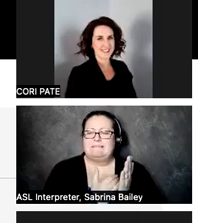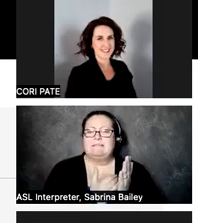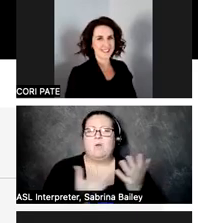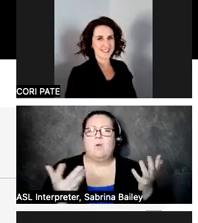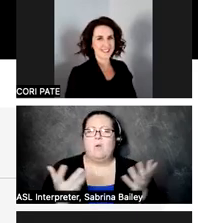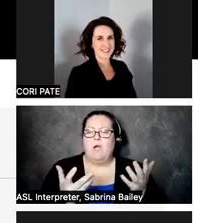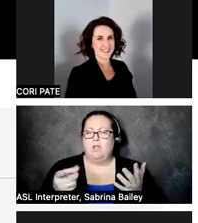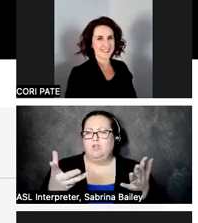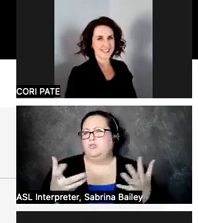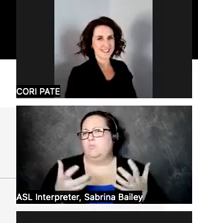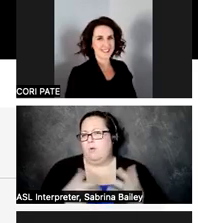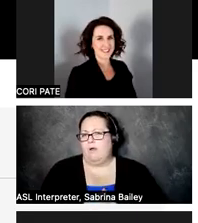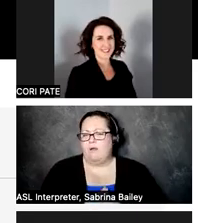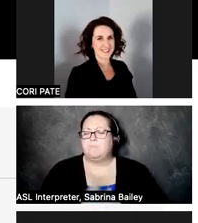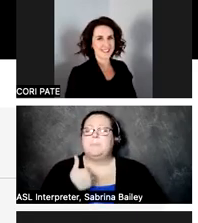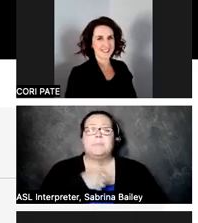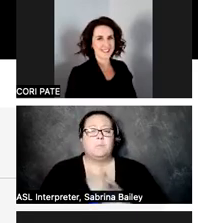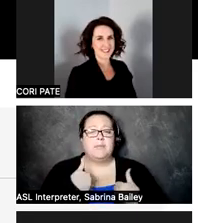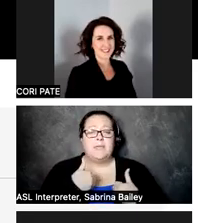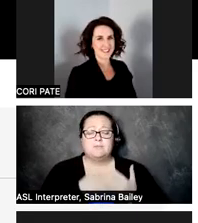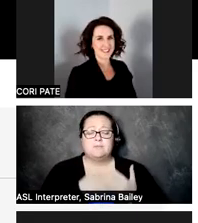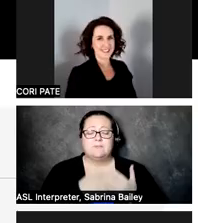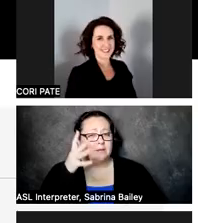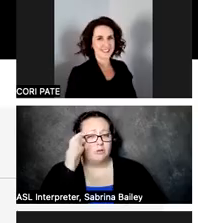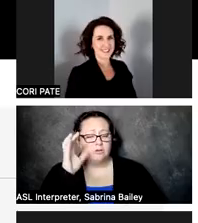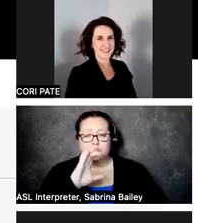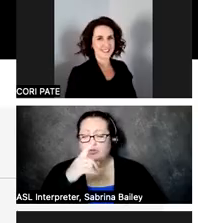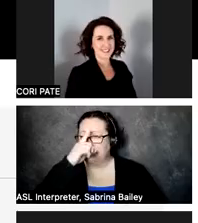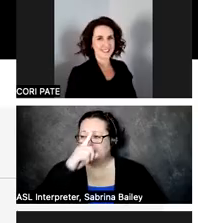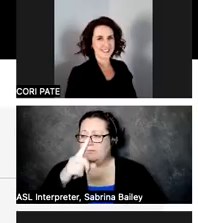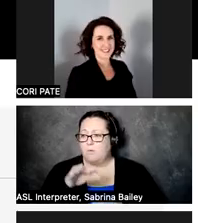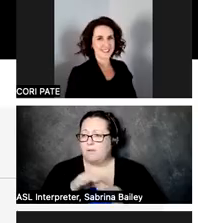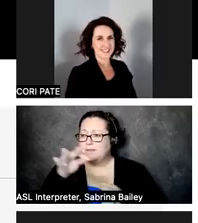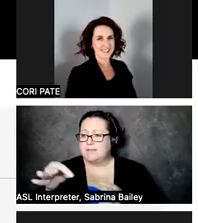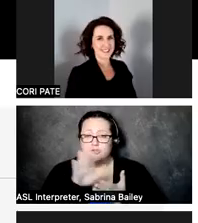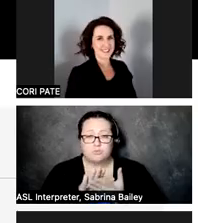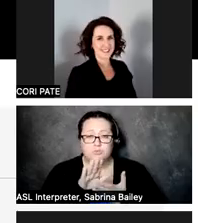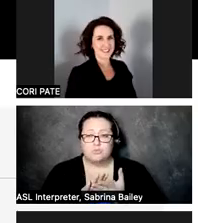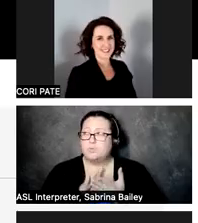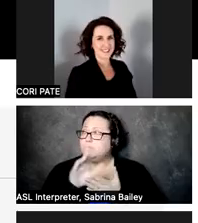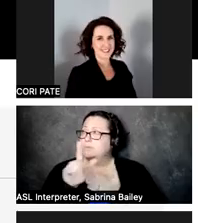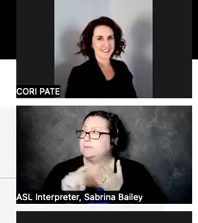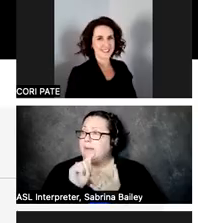is you want. We had parents looking for an extension of school, like school was.